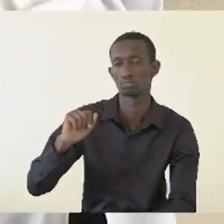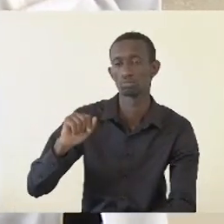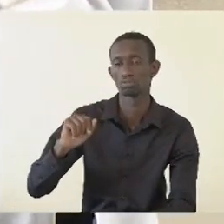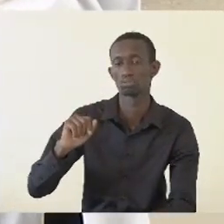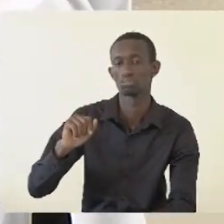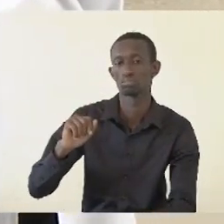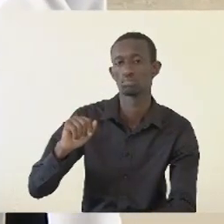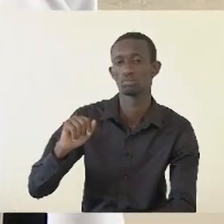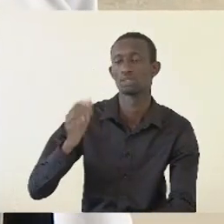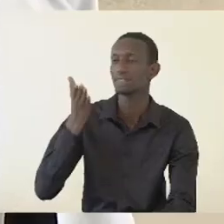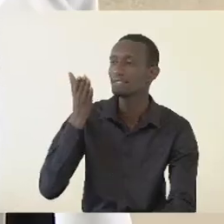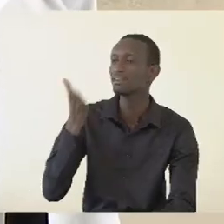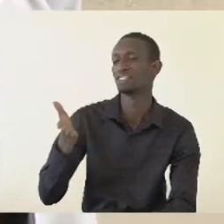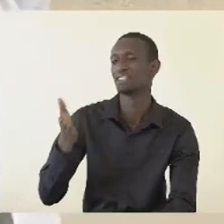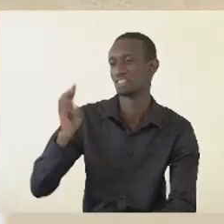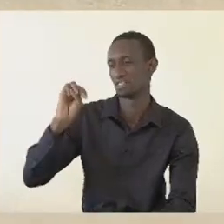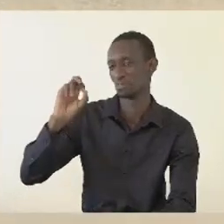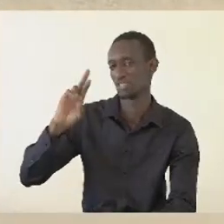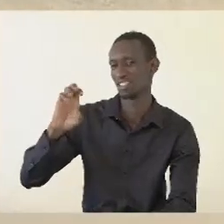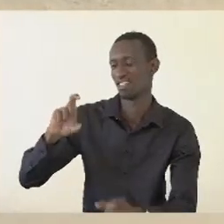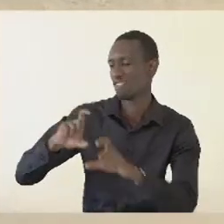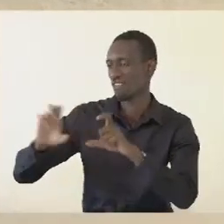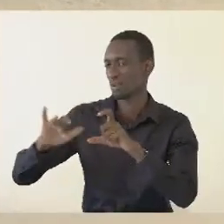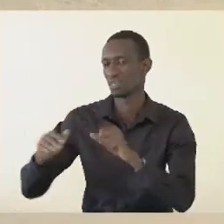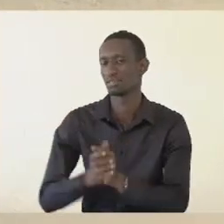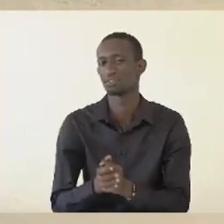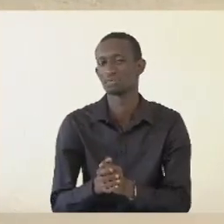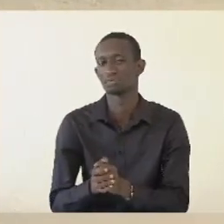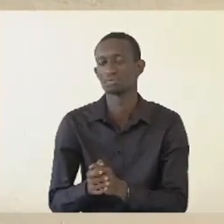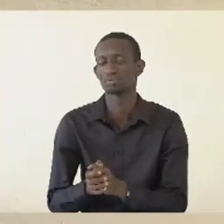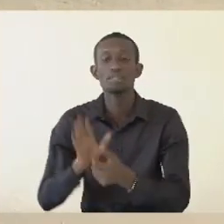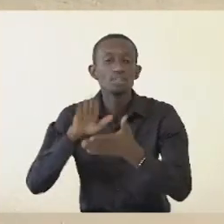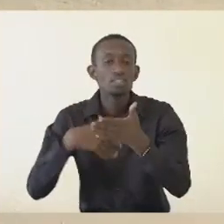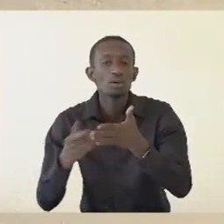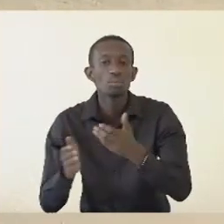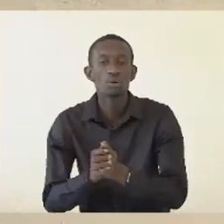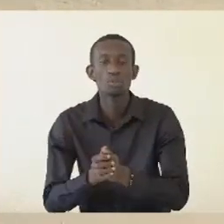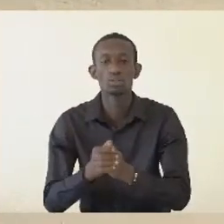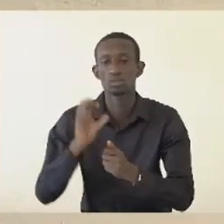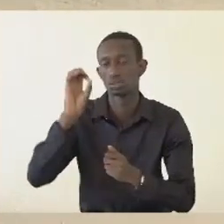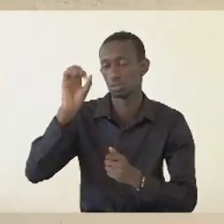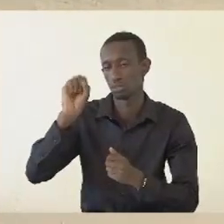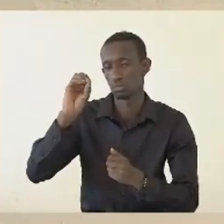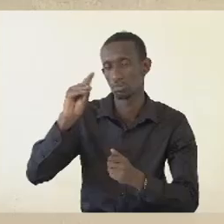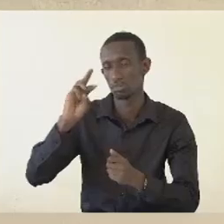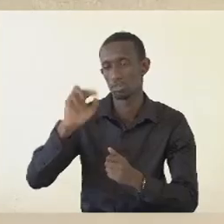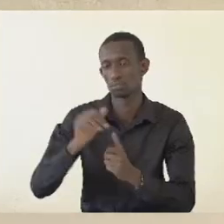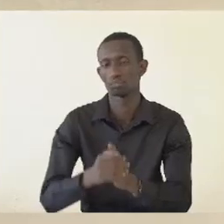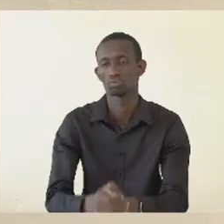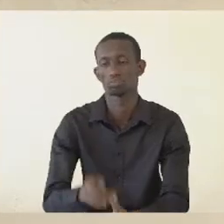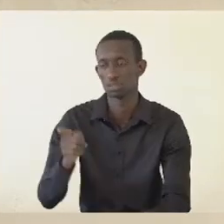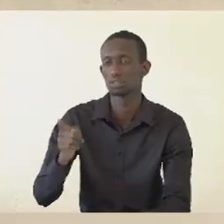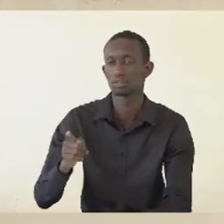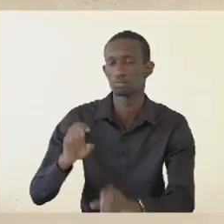and this is the molecular formula of table salt. Sodium chloride. That is the